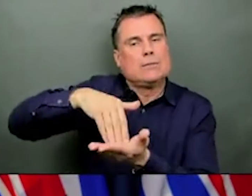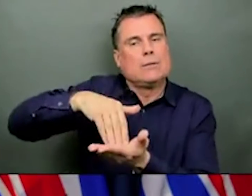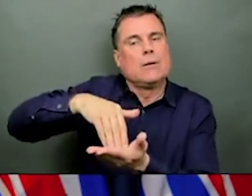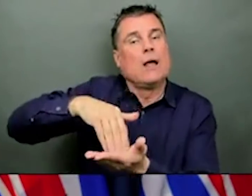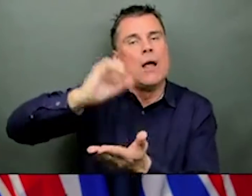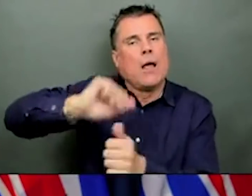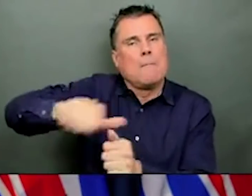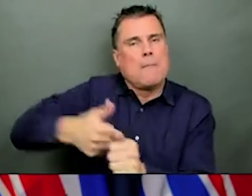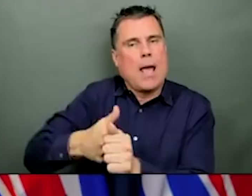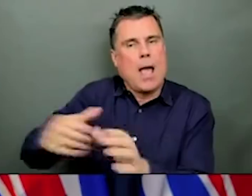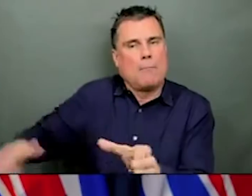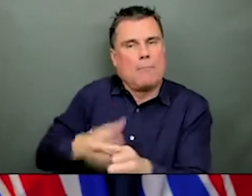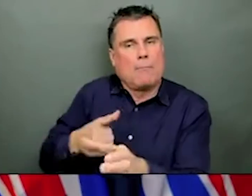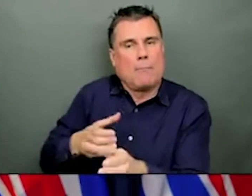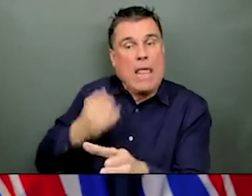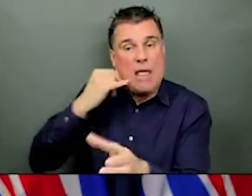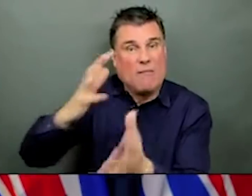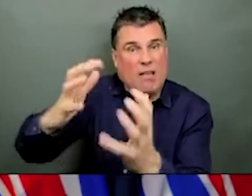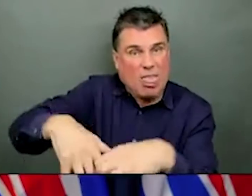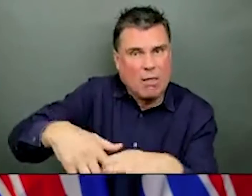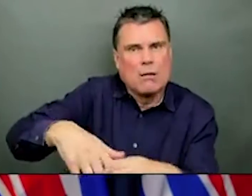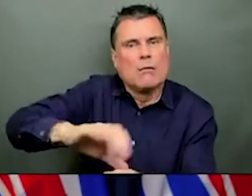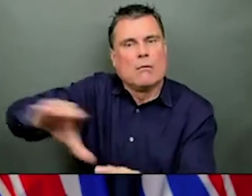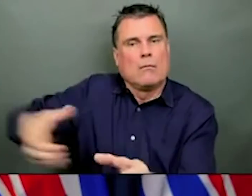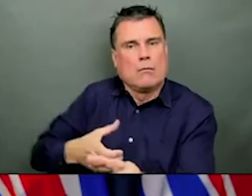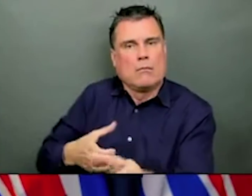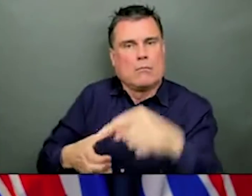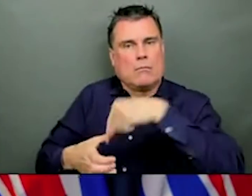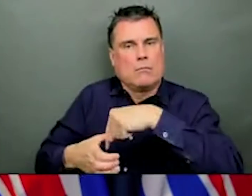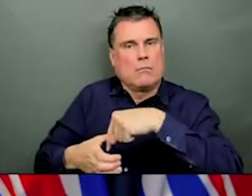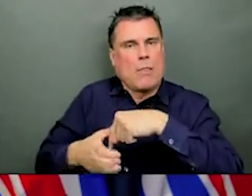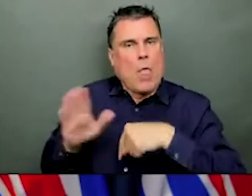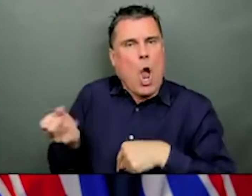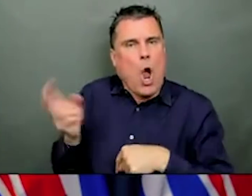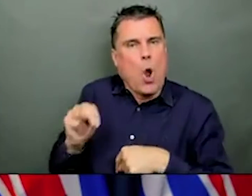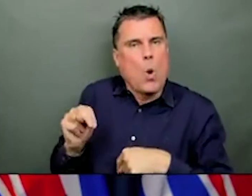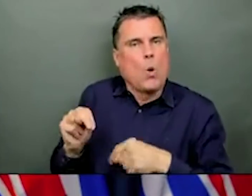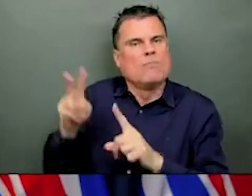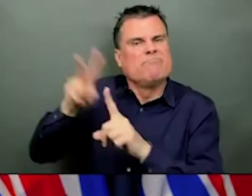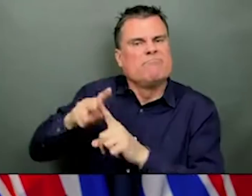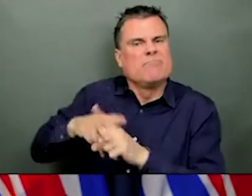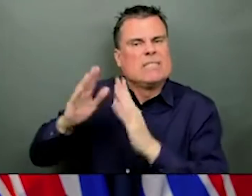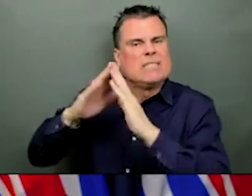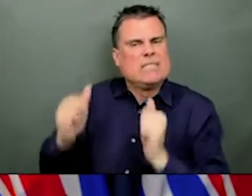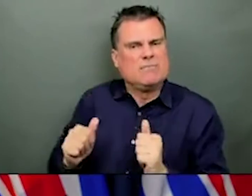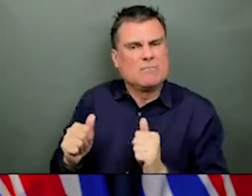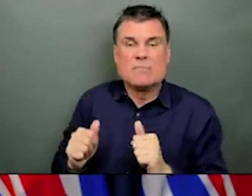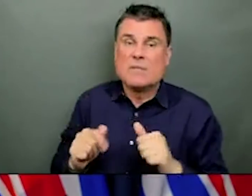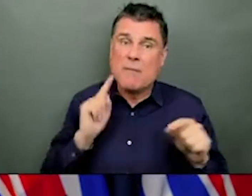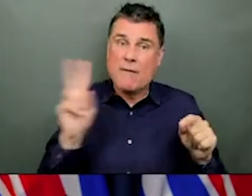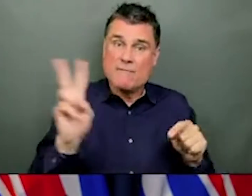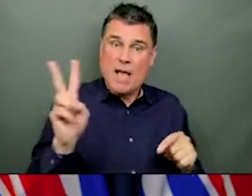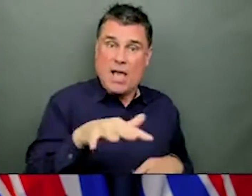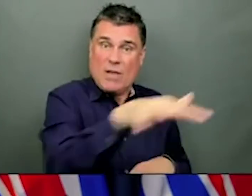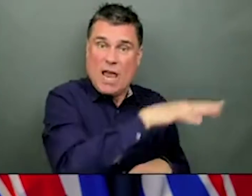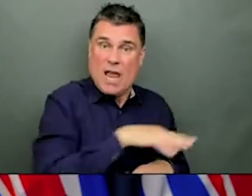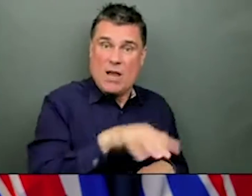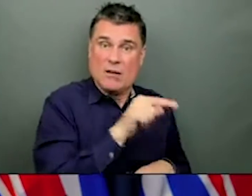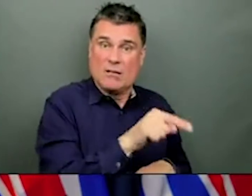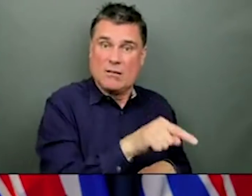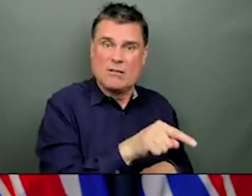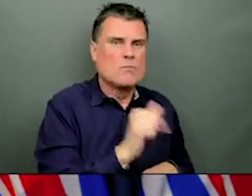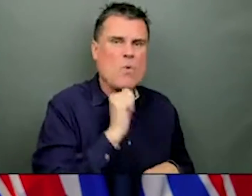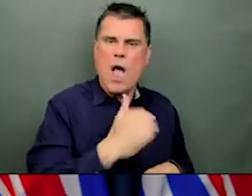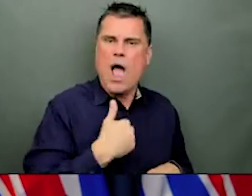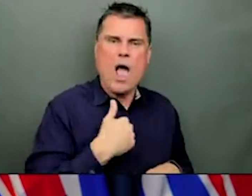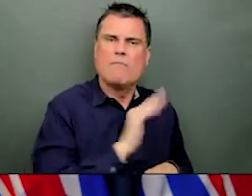end. So if Vancouver Coastal Health was the only one that didn't have a contingency plan, and that's why they failed so badly, whose fault is